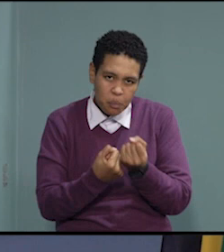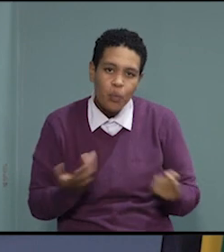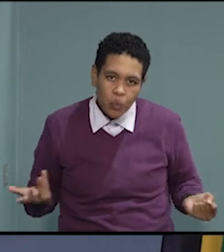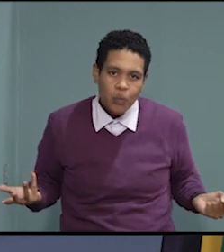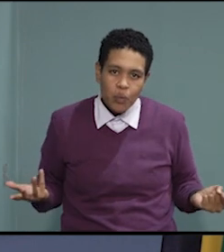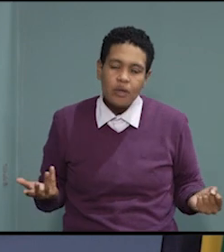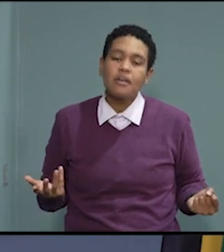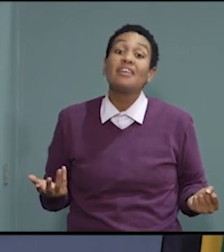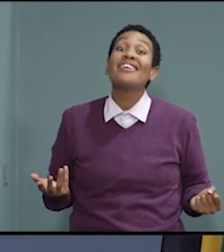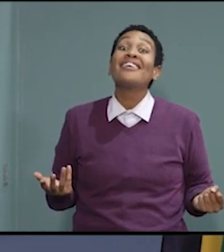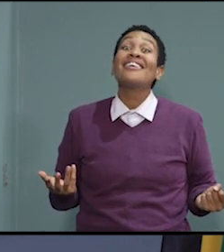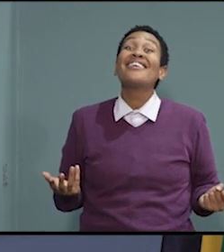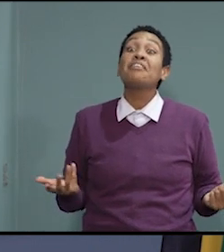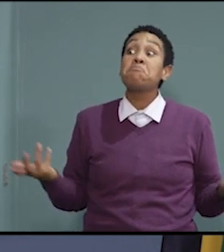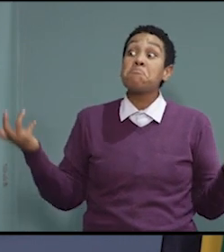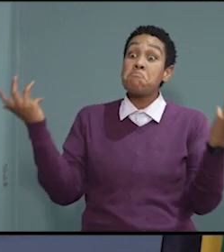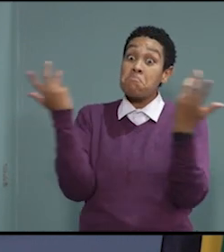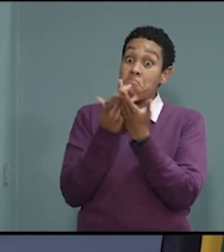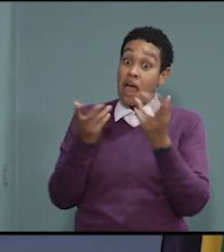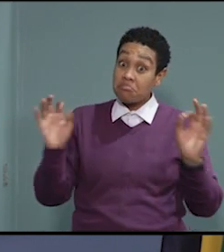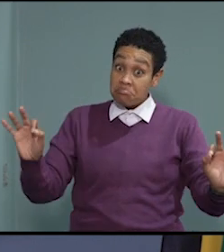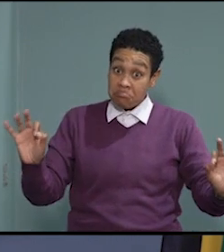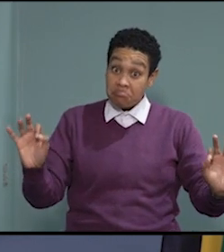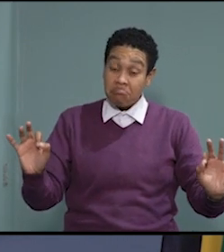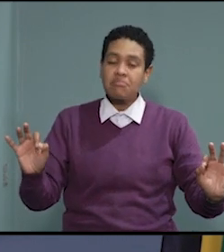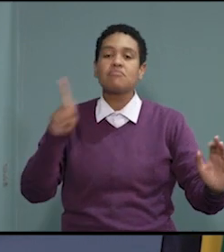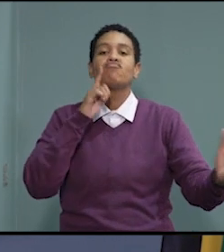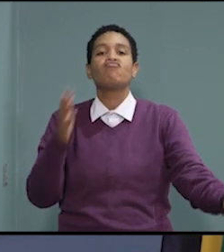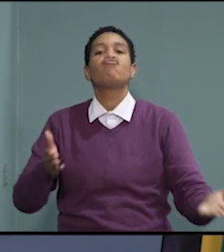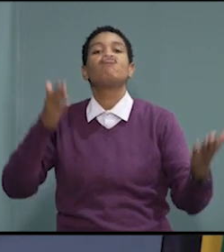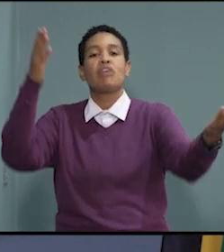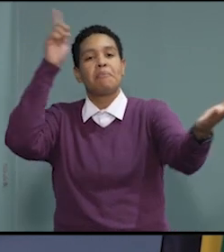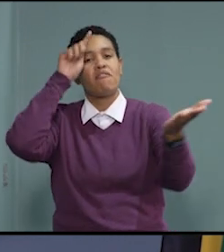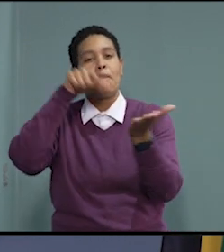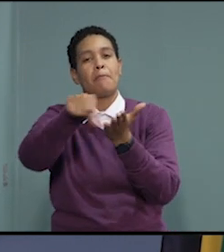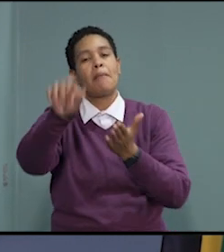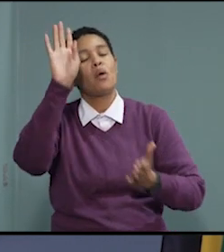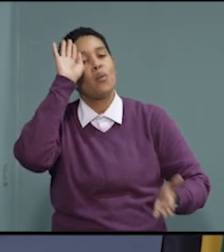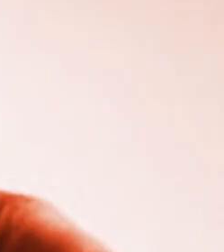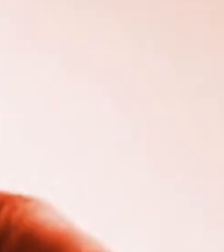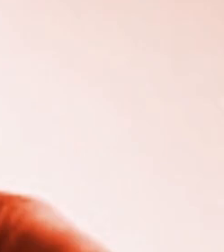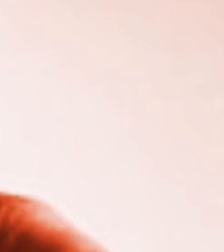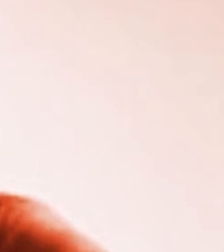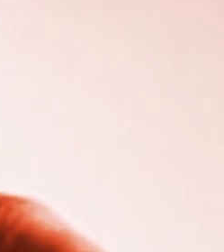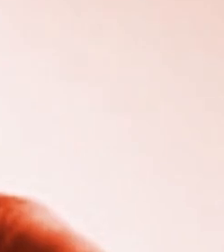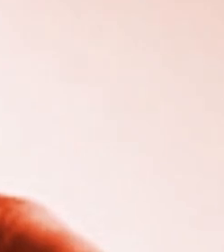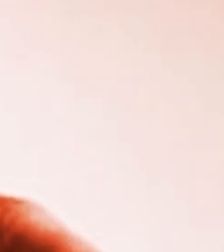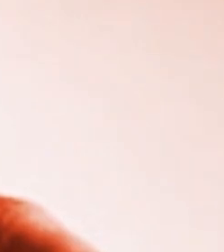there is a match, again, then the recommendation for payment will be made.